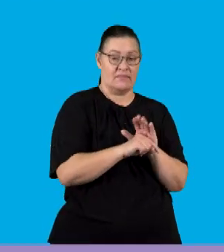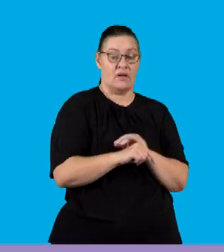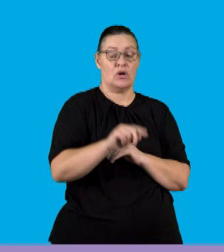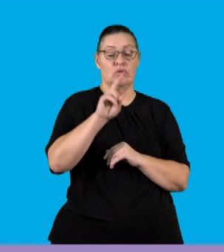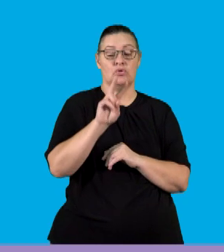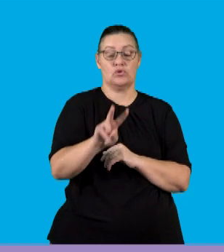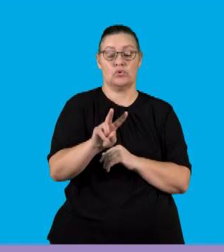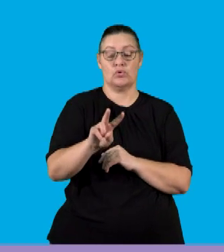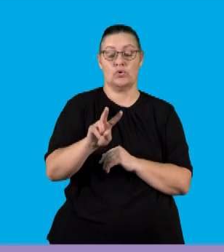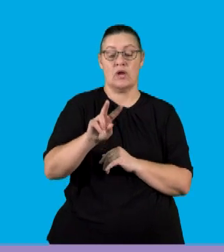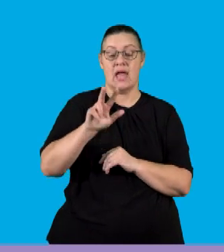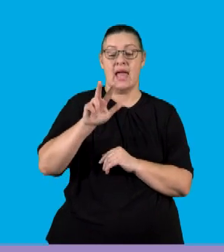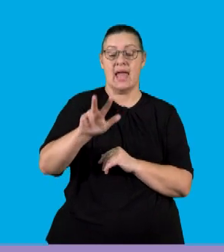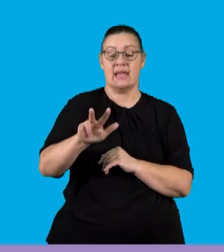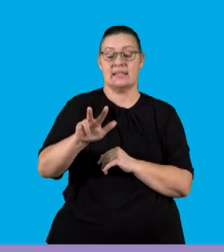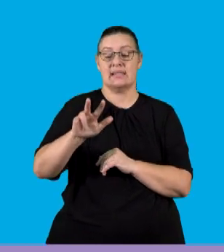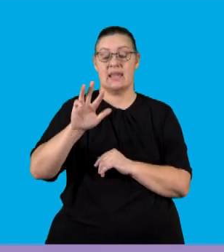a negative